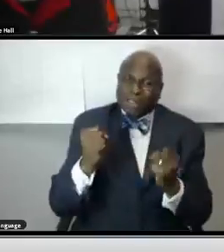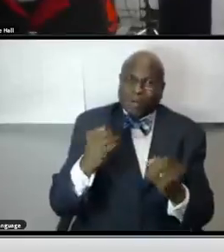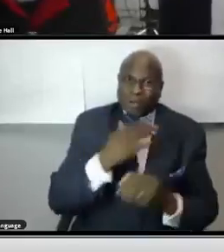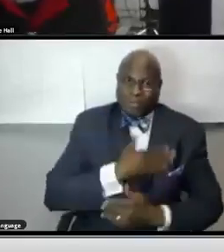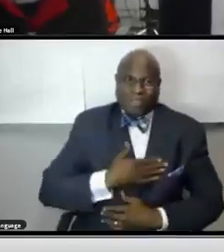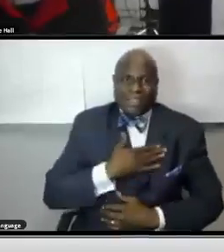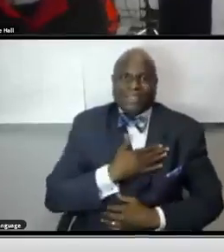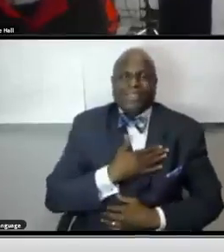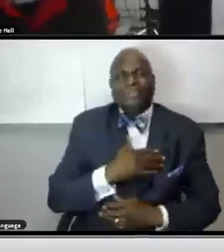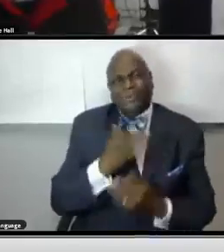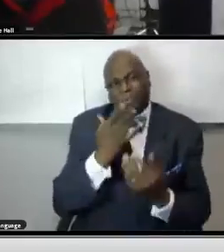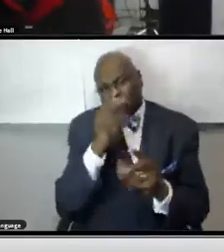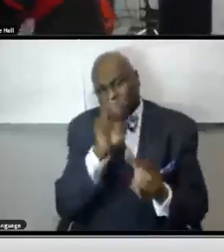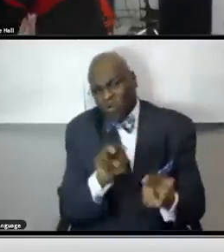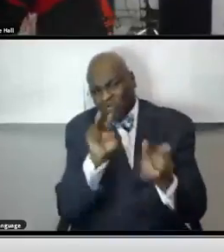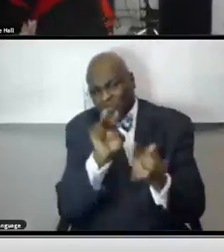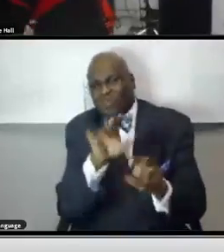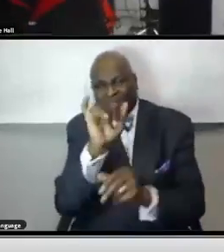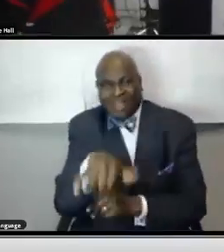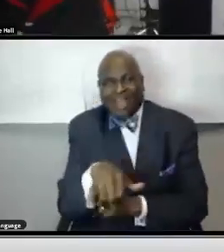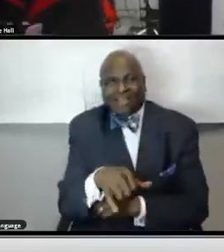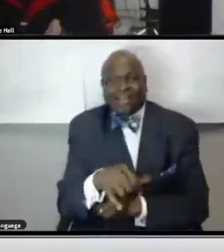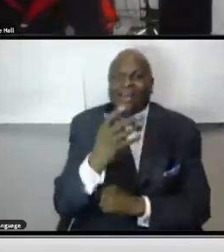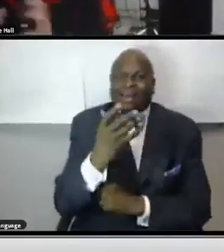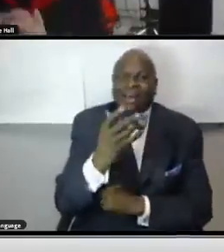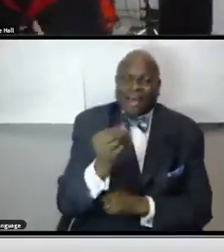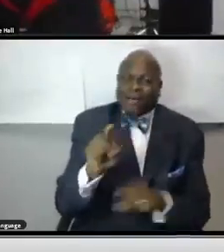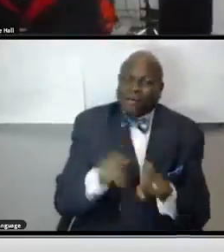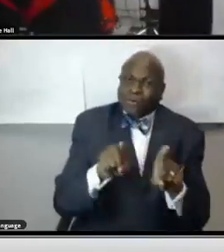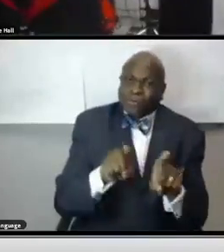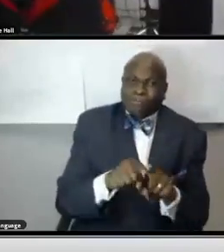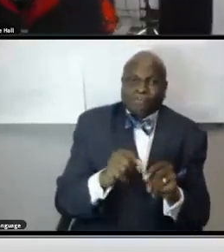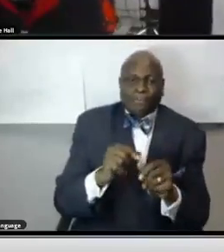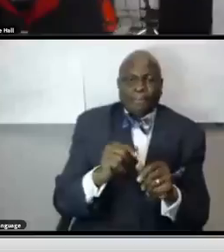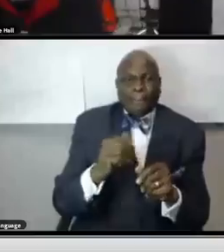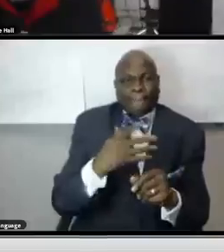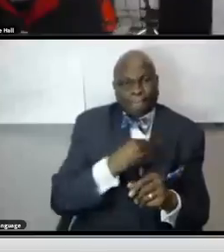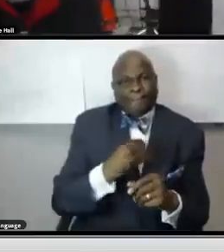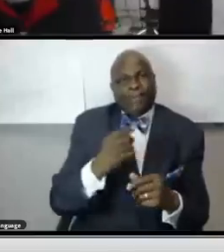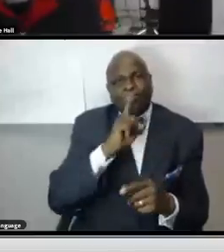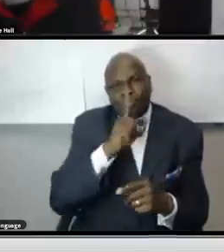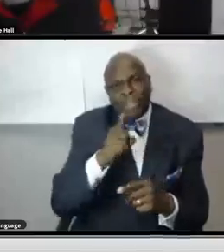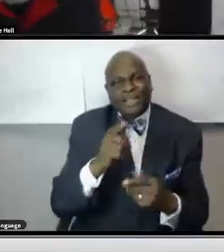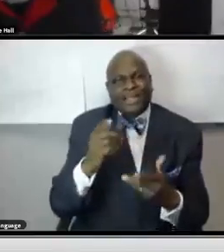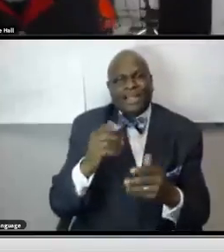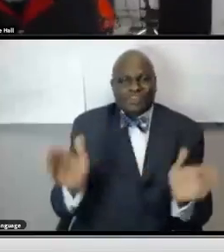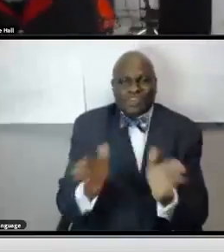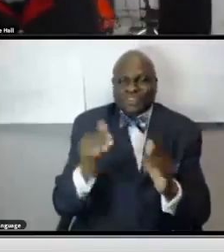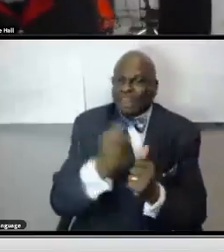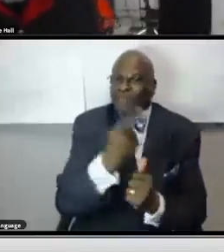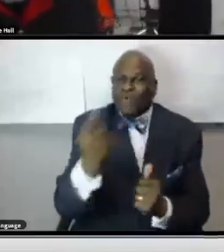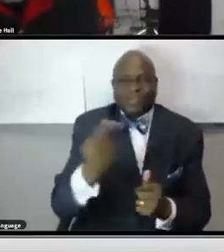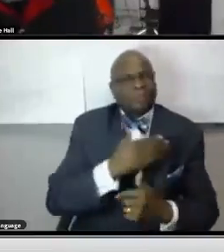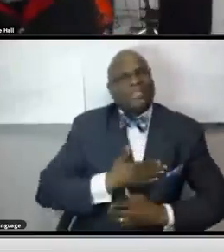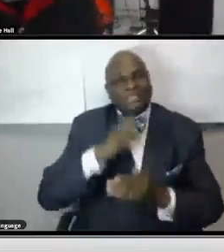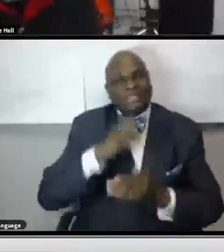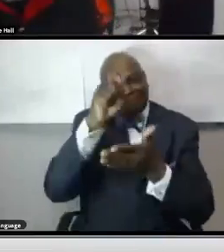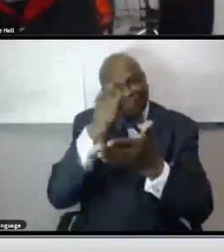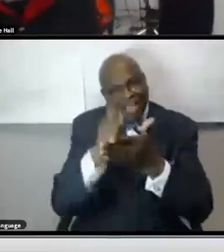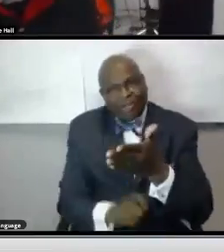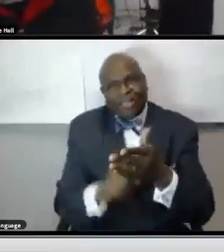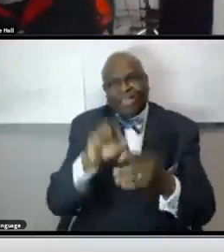please stand by for all of that. And also, I would really urge everyone to please fill out